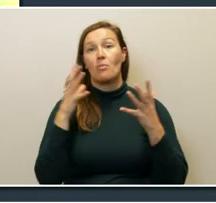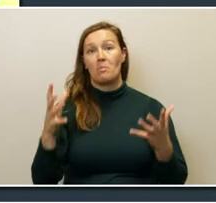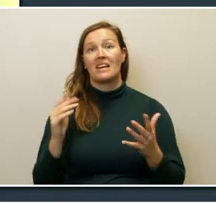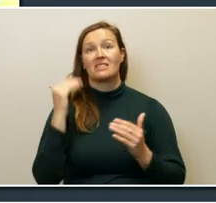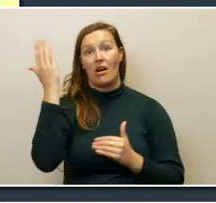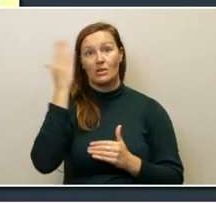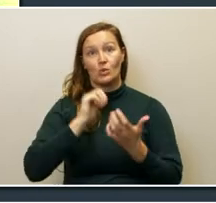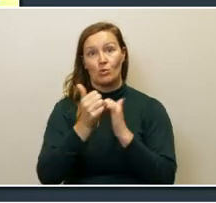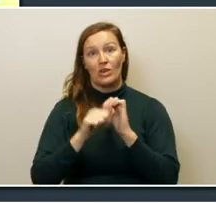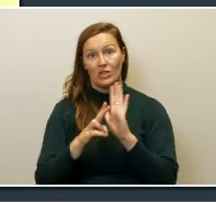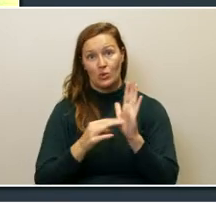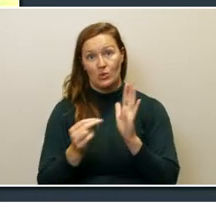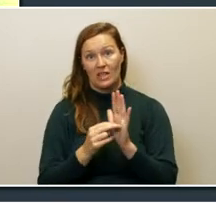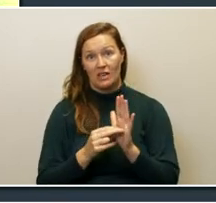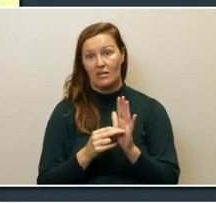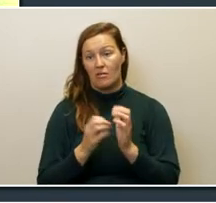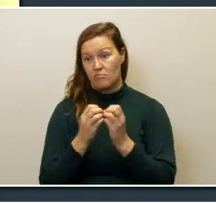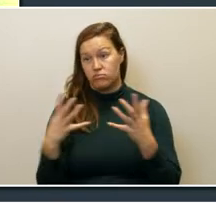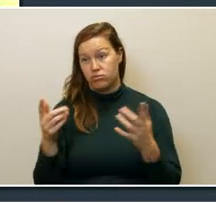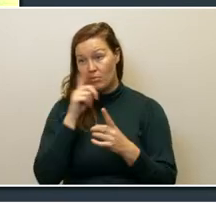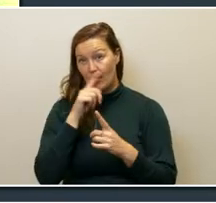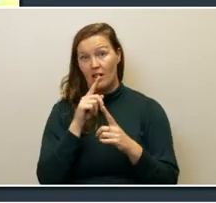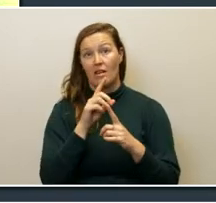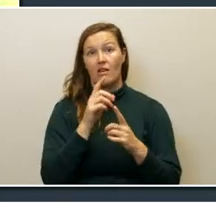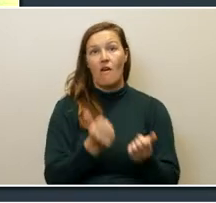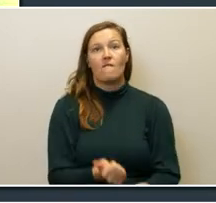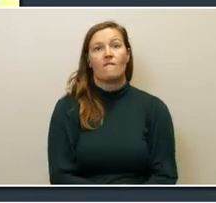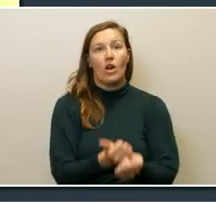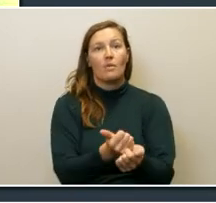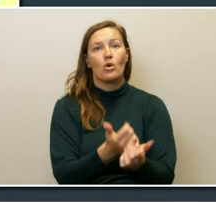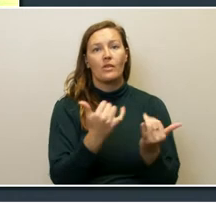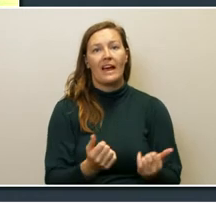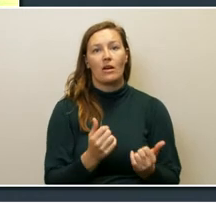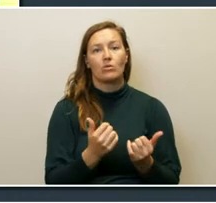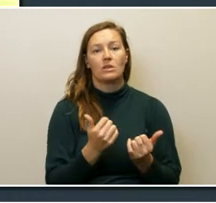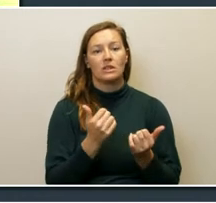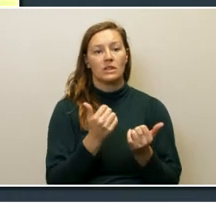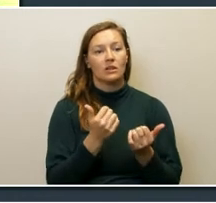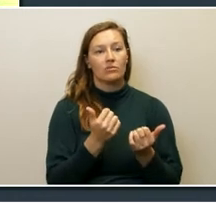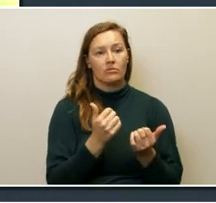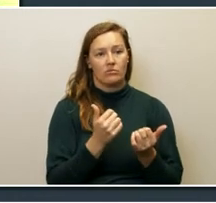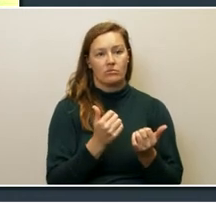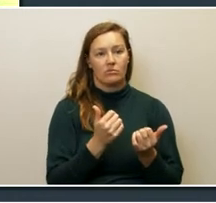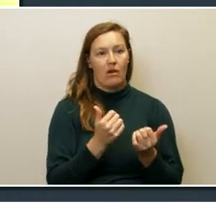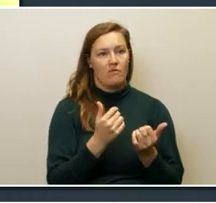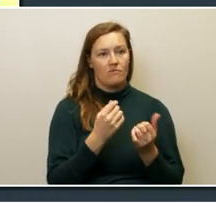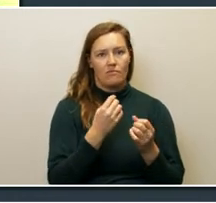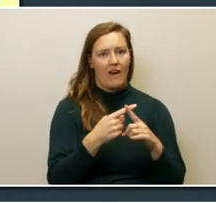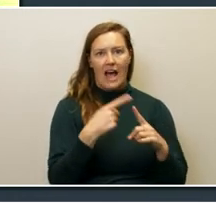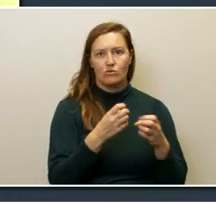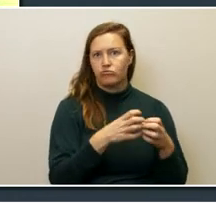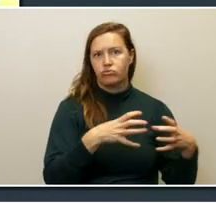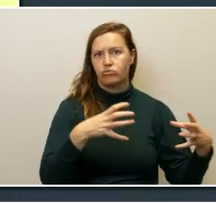secondary school sport in New Zealand. Volleyball is now the fastest growing secondary school sport in New Zealand.